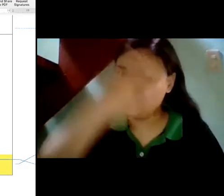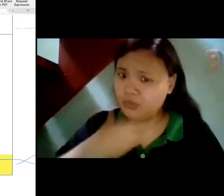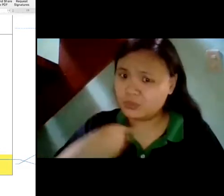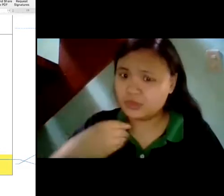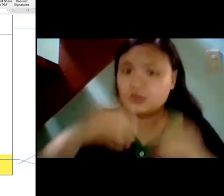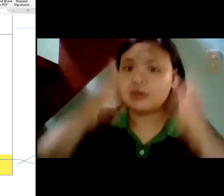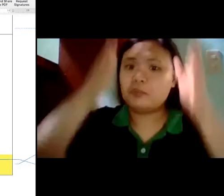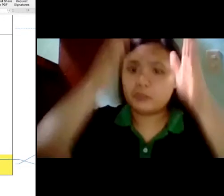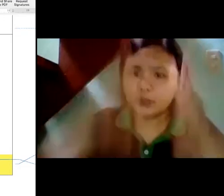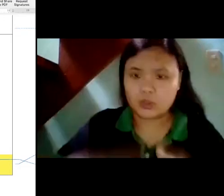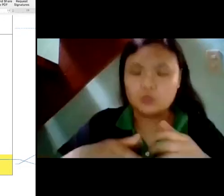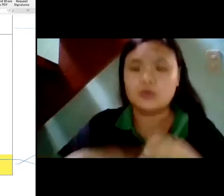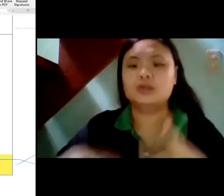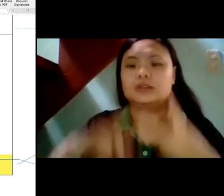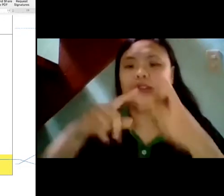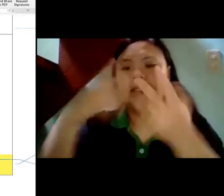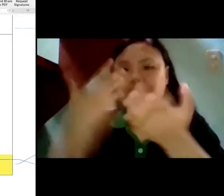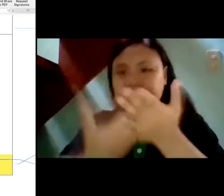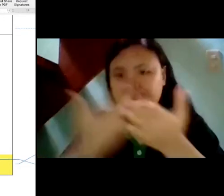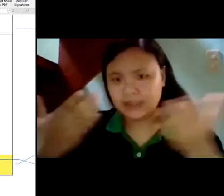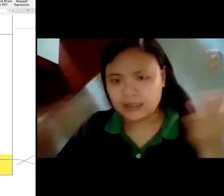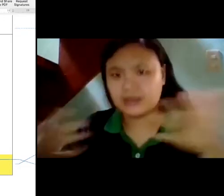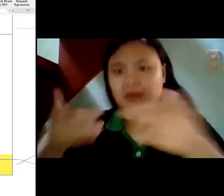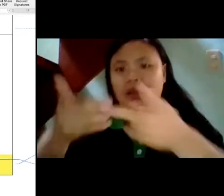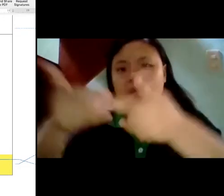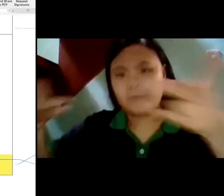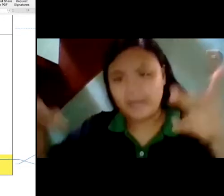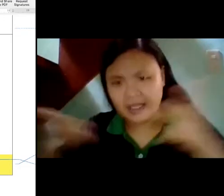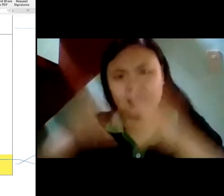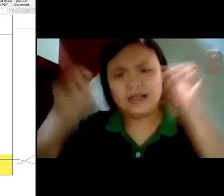Peebs said